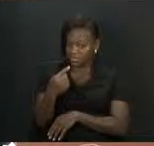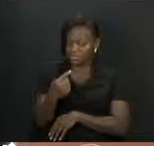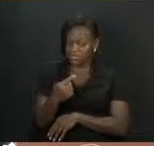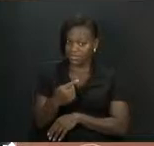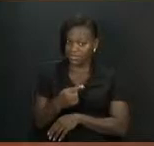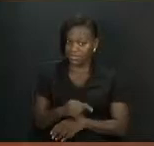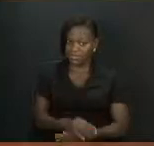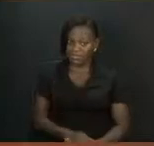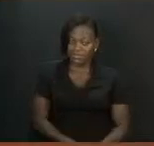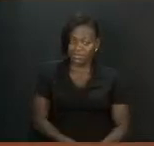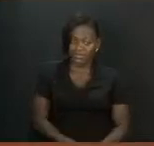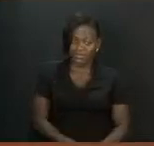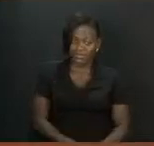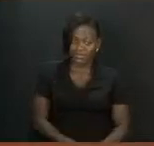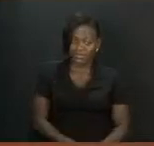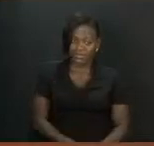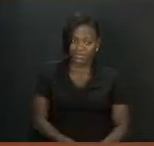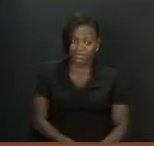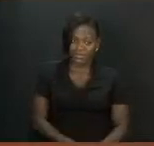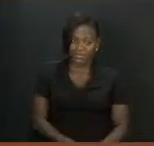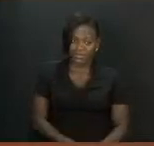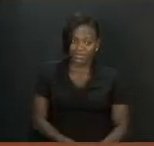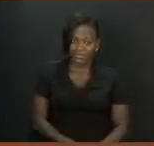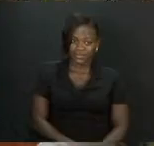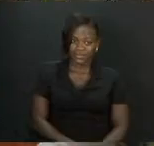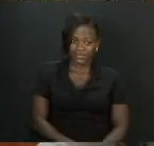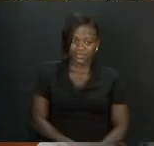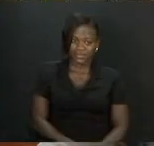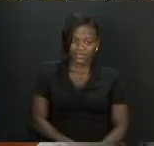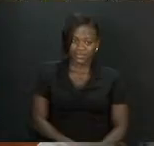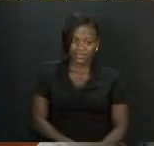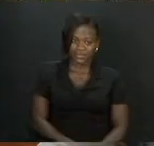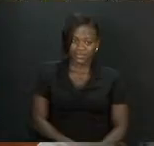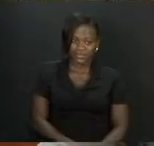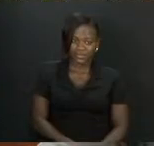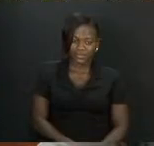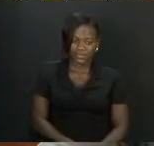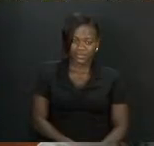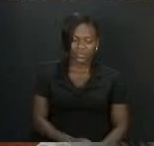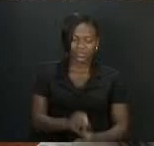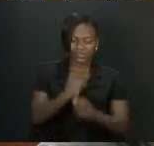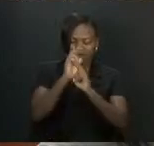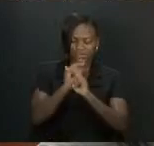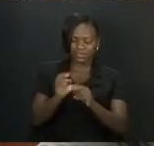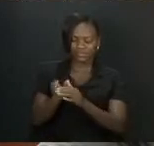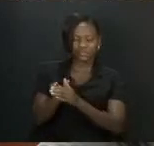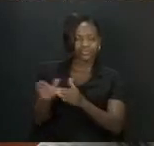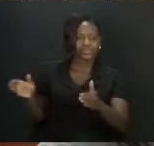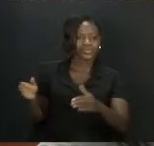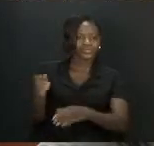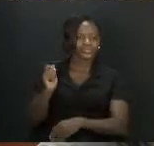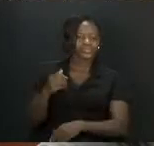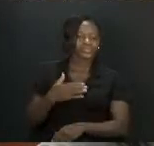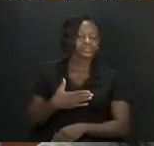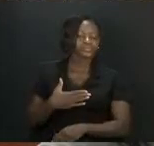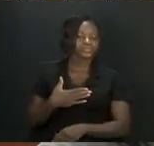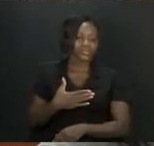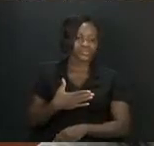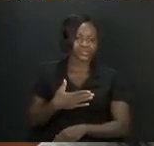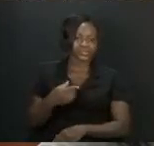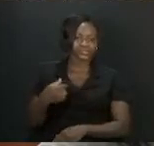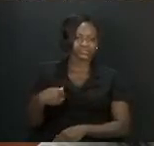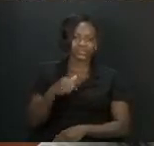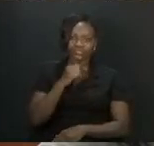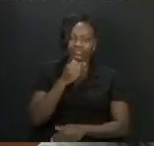Speaker, with your leave. Honourable members, Yes. Honourable Majority Whip, with all due respect, I don't want